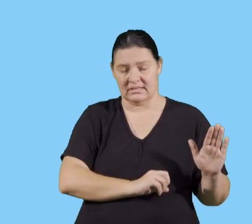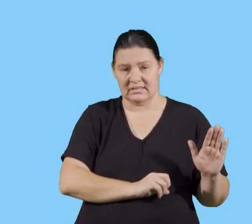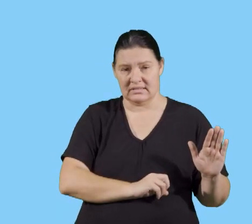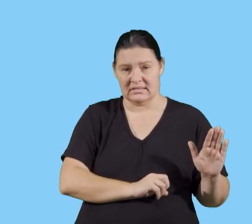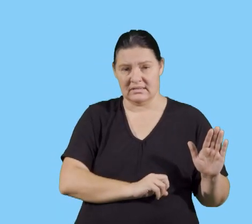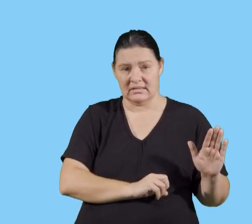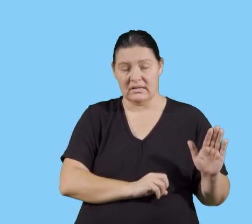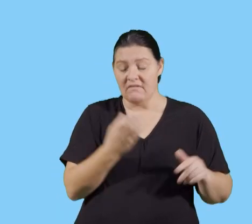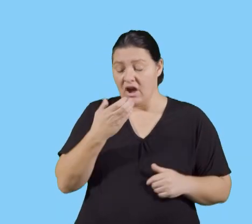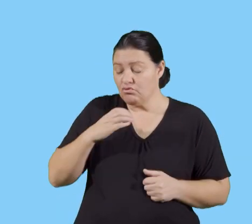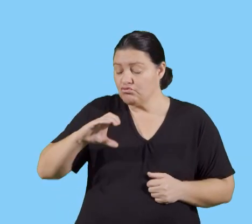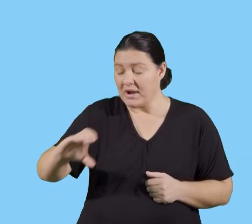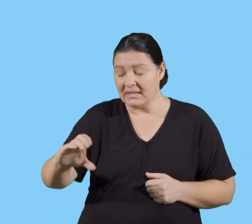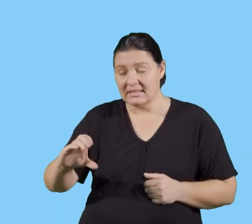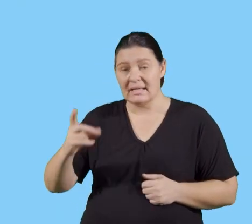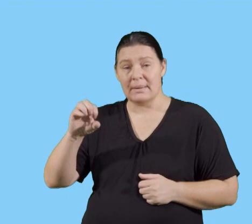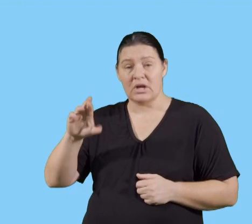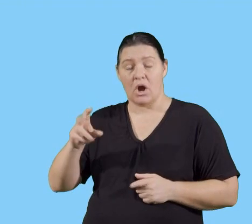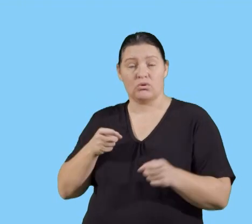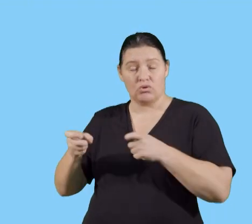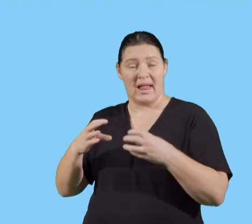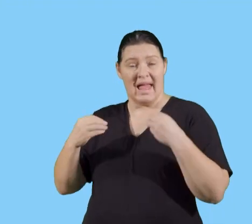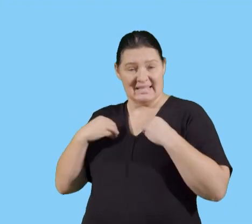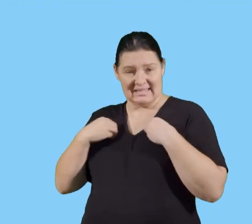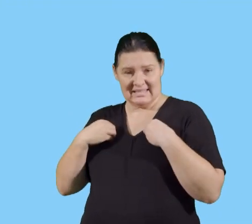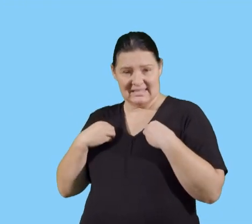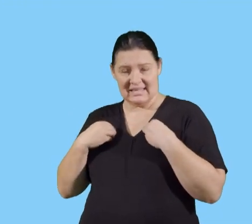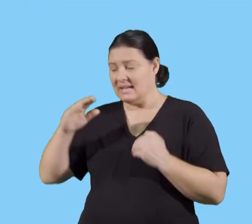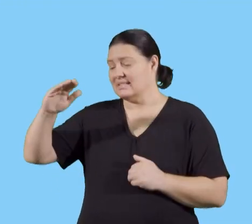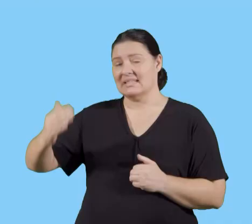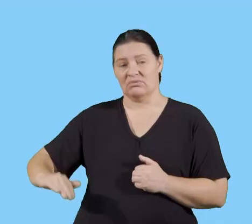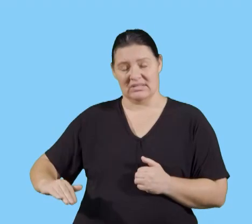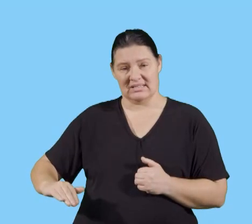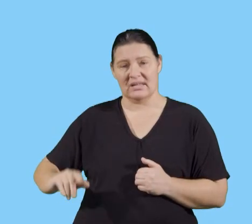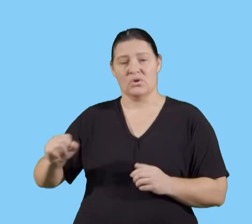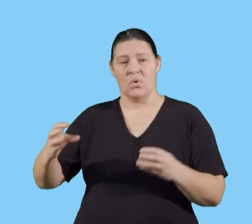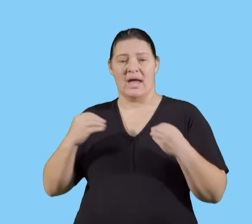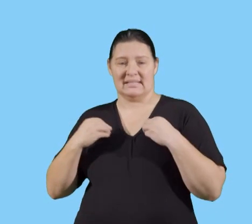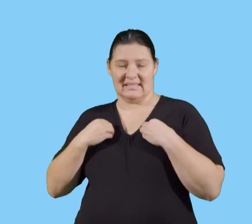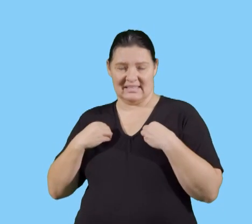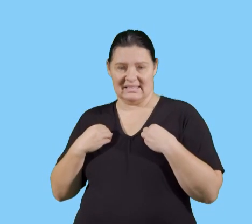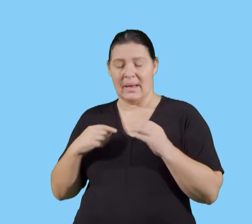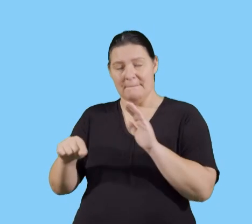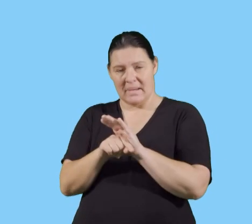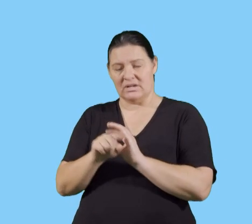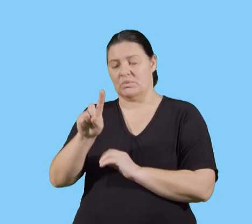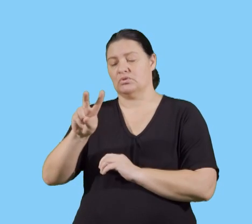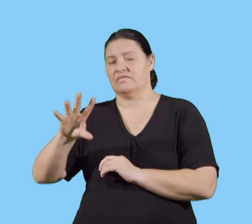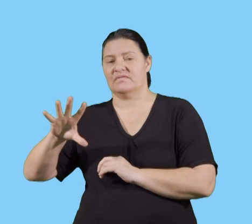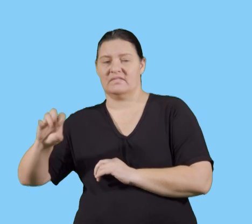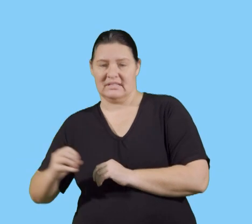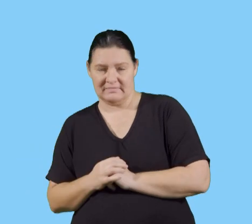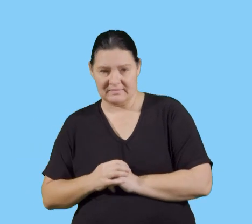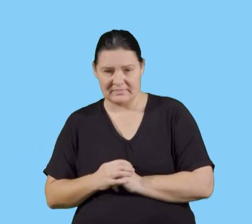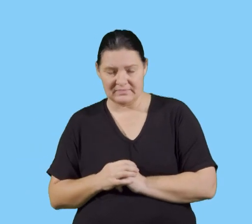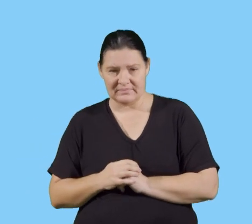credit your debtors control, which is an asset, you are decreasing your assets, minus 1,250. Is there